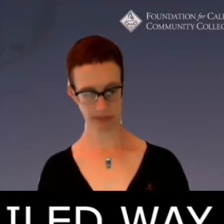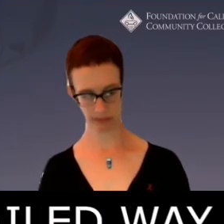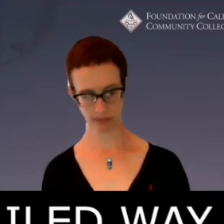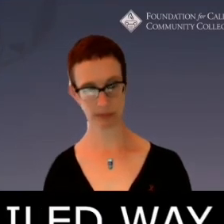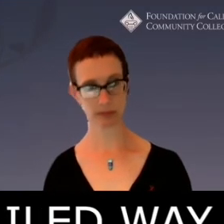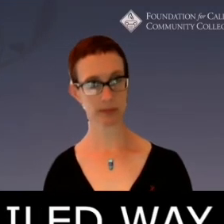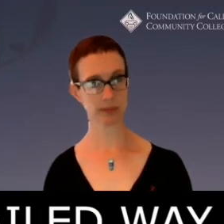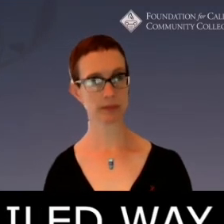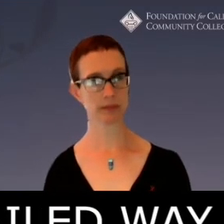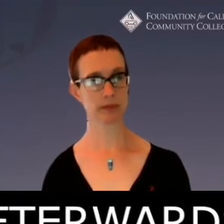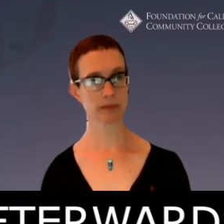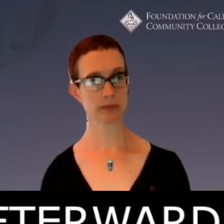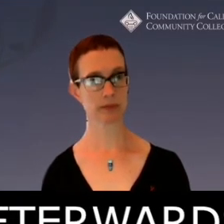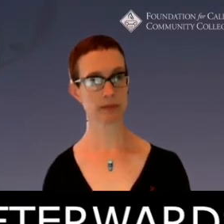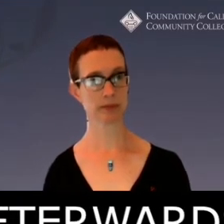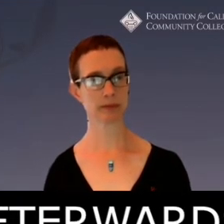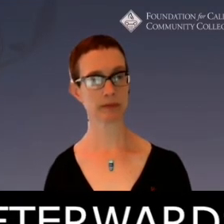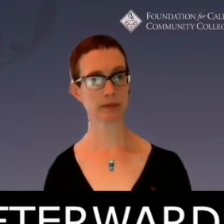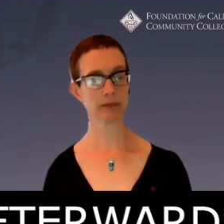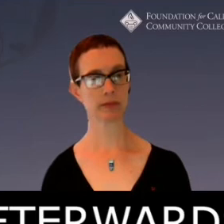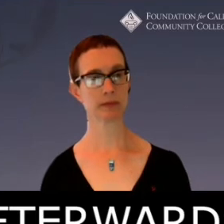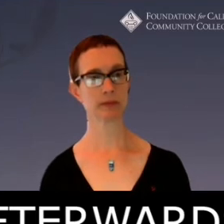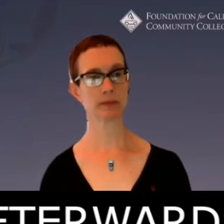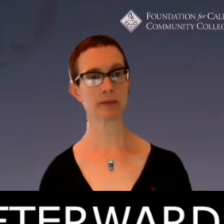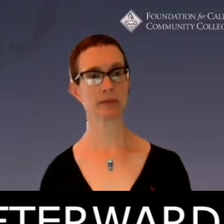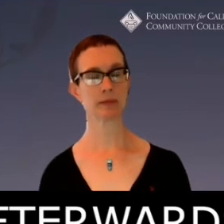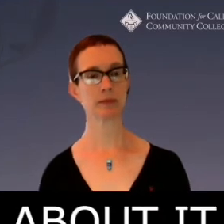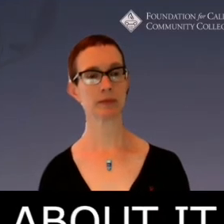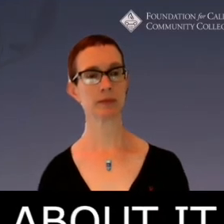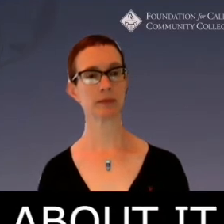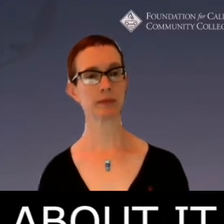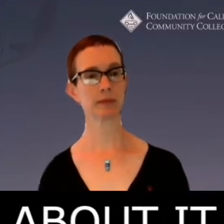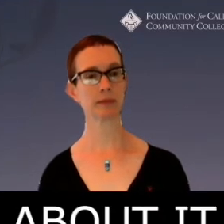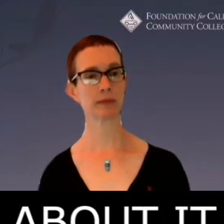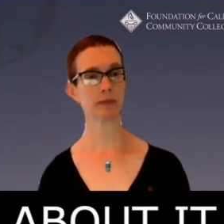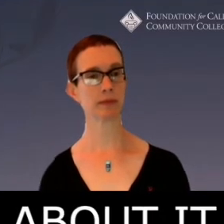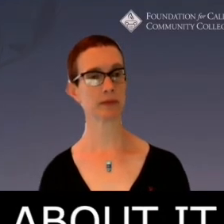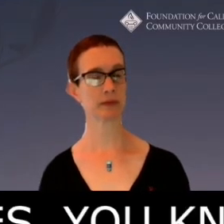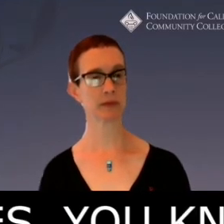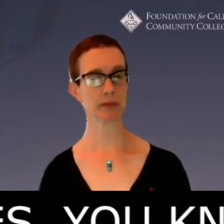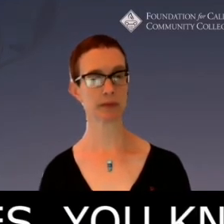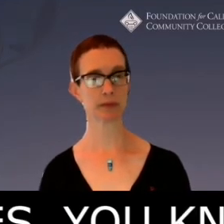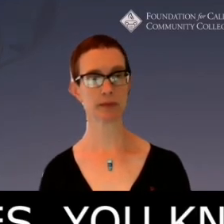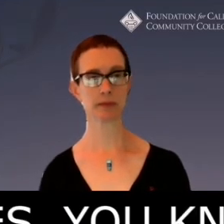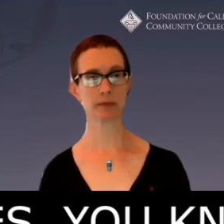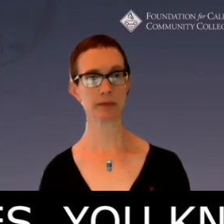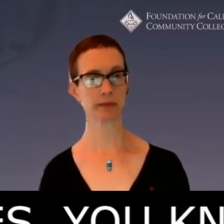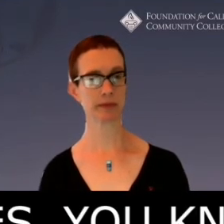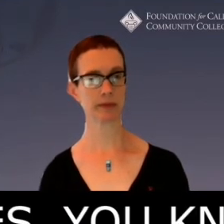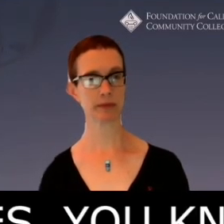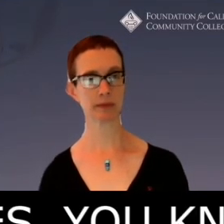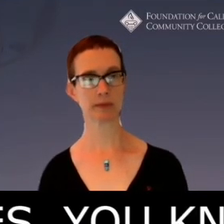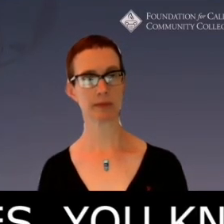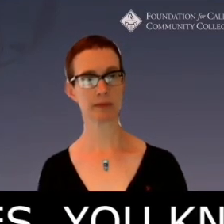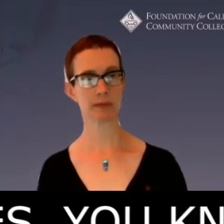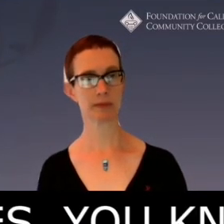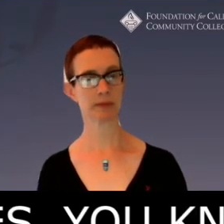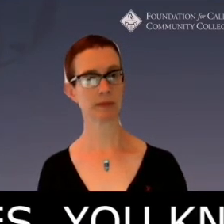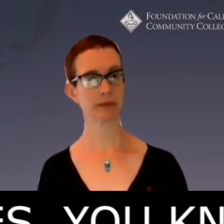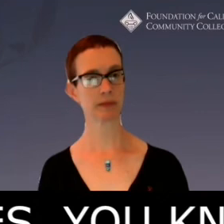talk a little bit more about it. If you have some preferences, please let us know. But right now,